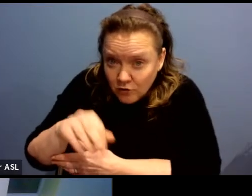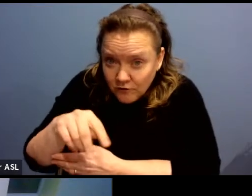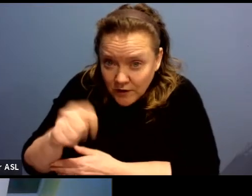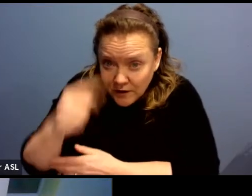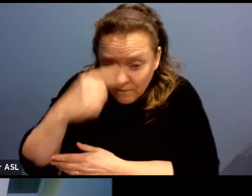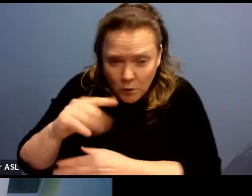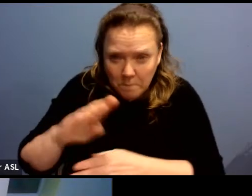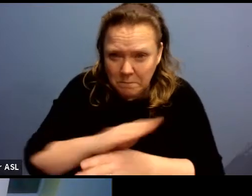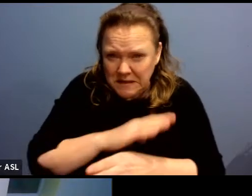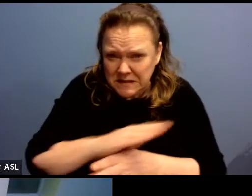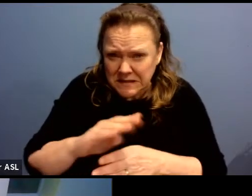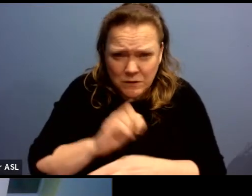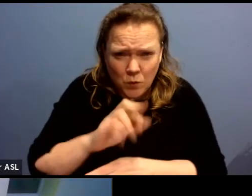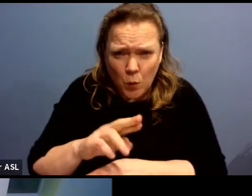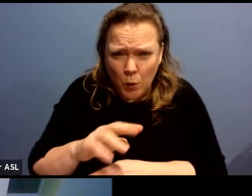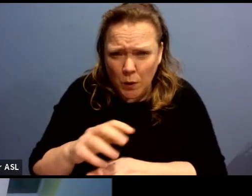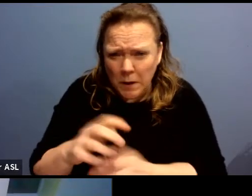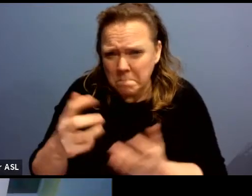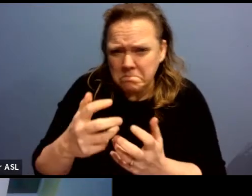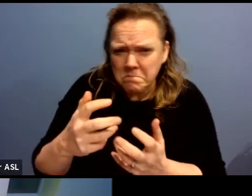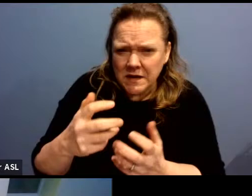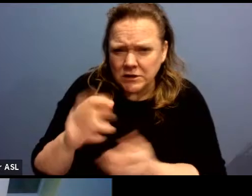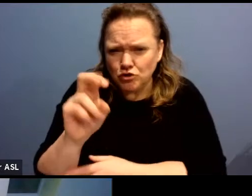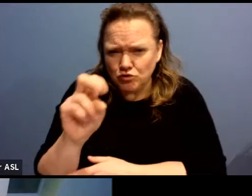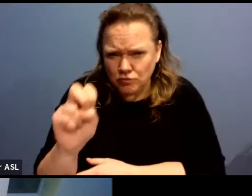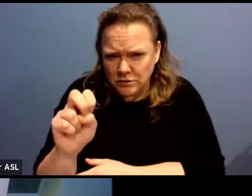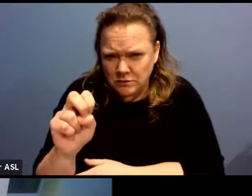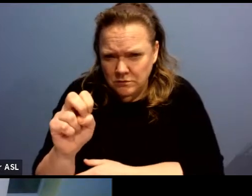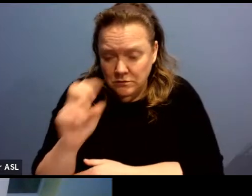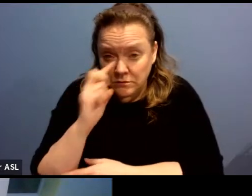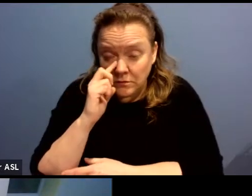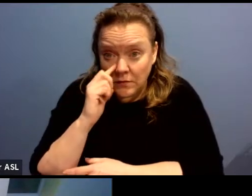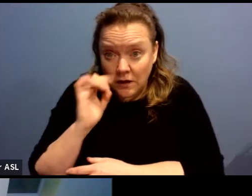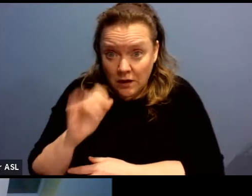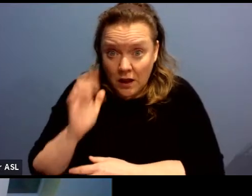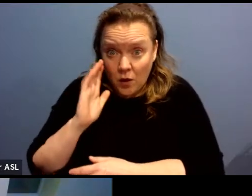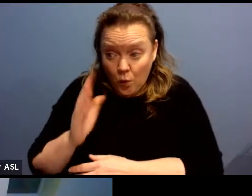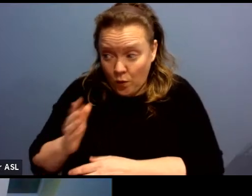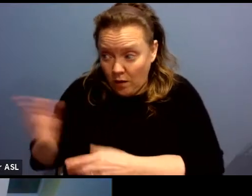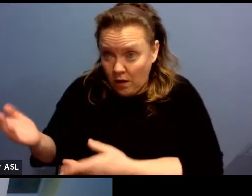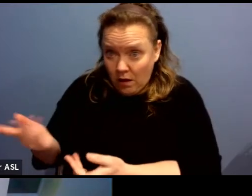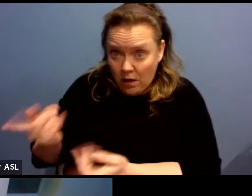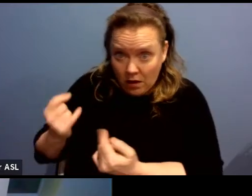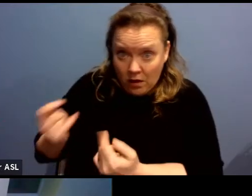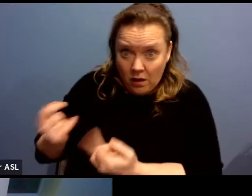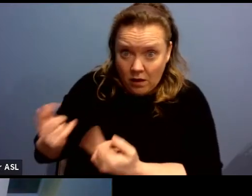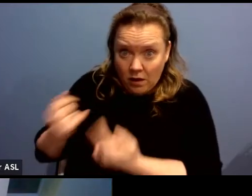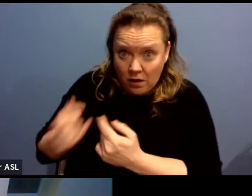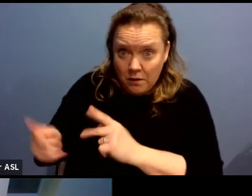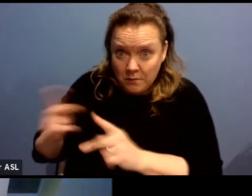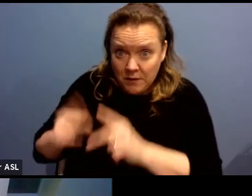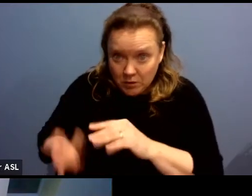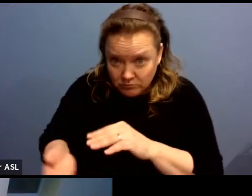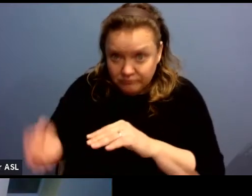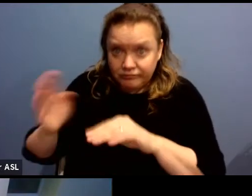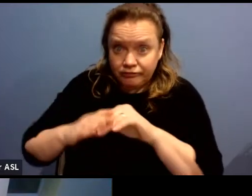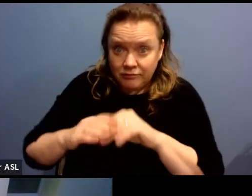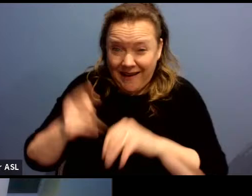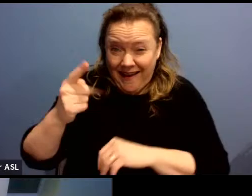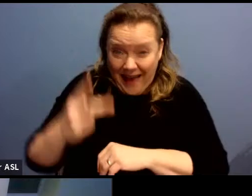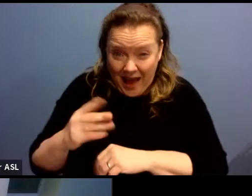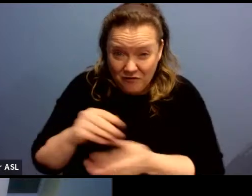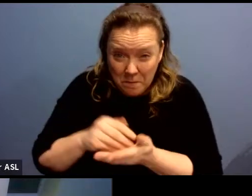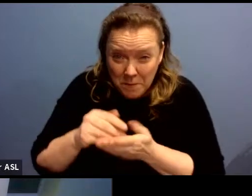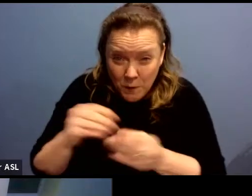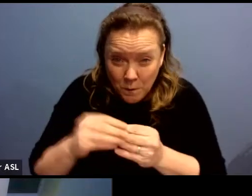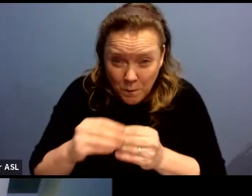development. Loudoun is projected to increase the population to over a half million by 2030, and most of